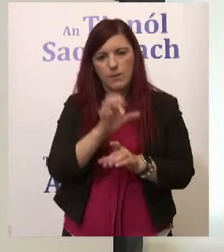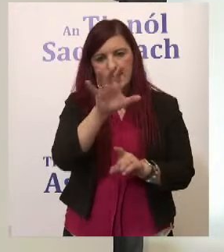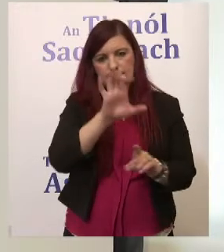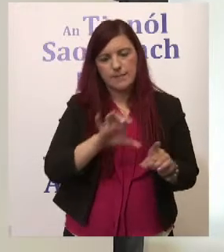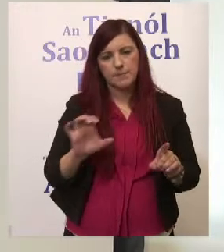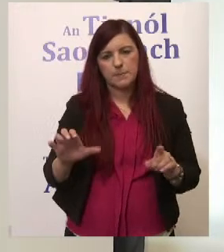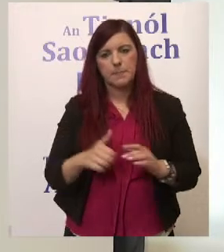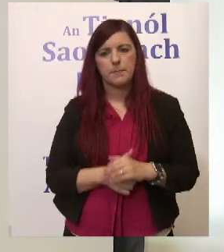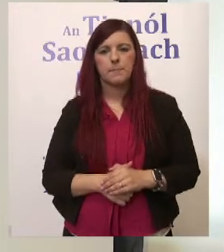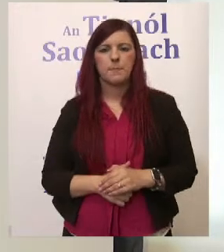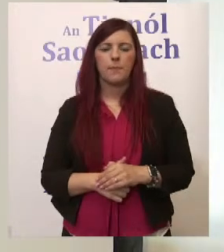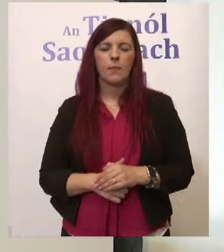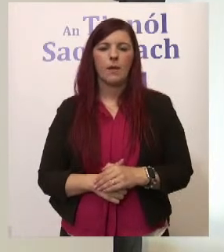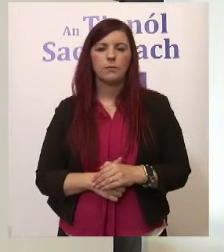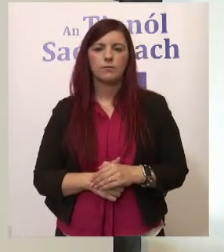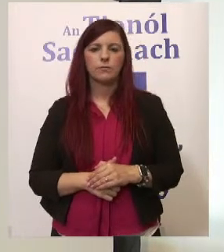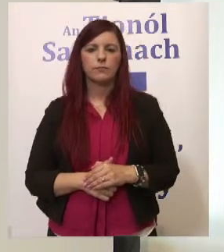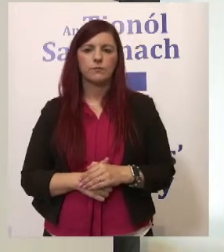Dublin.